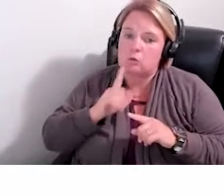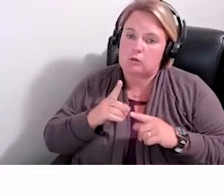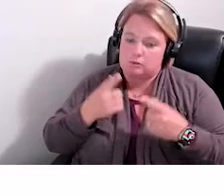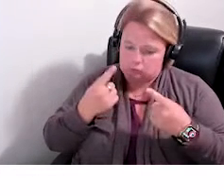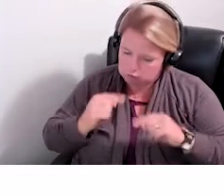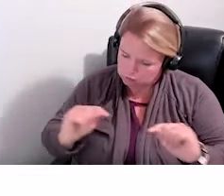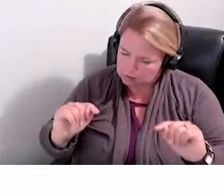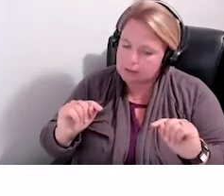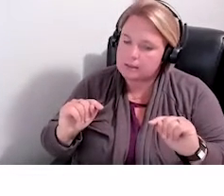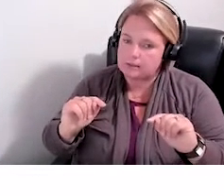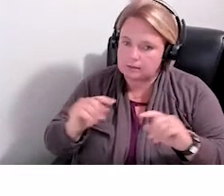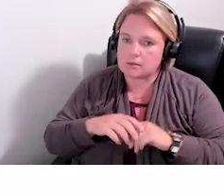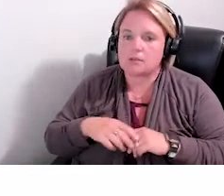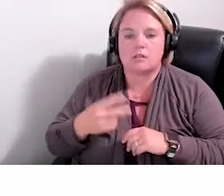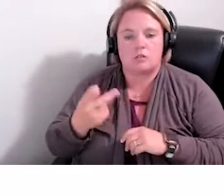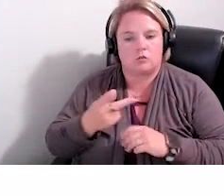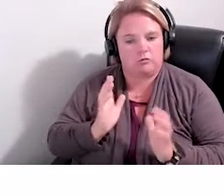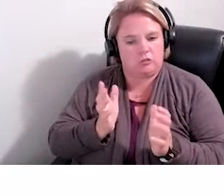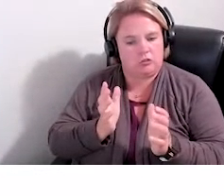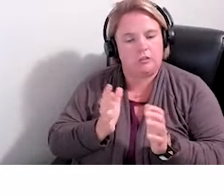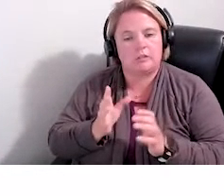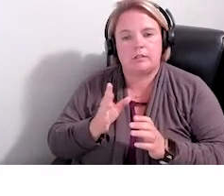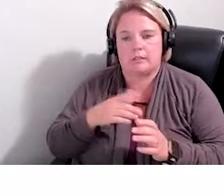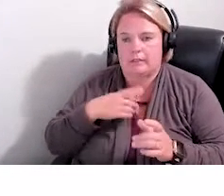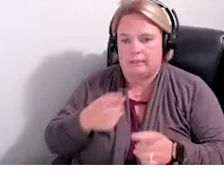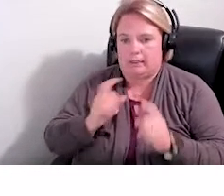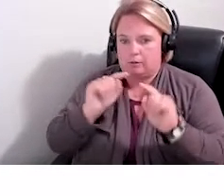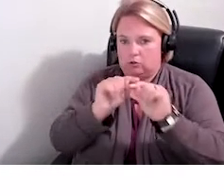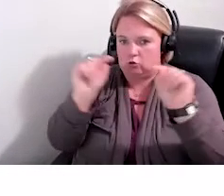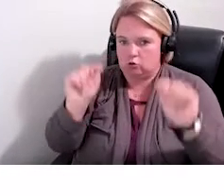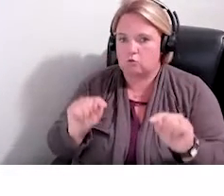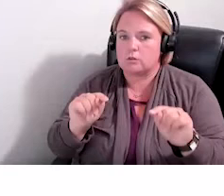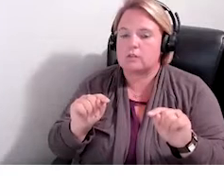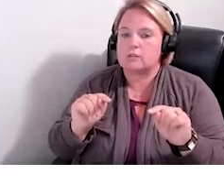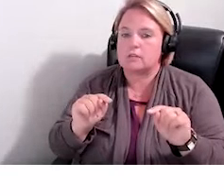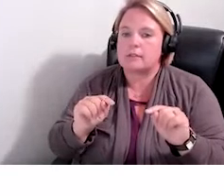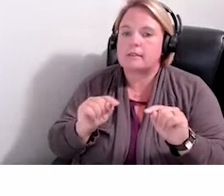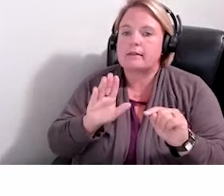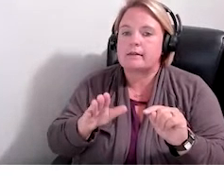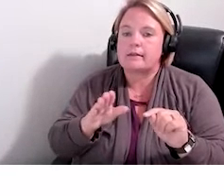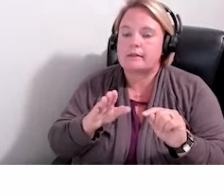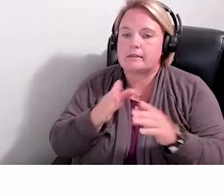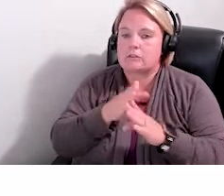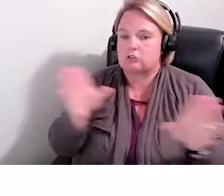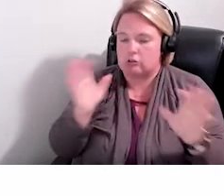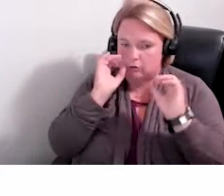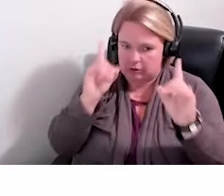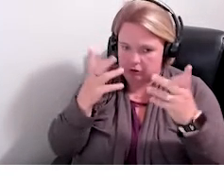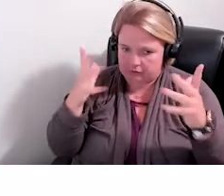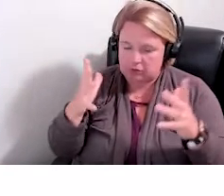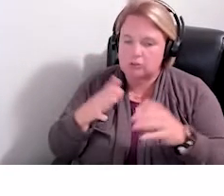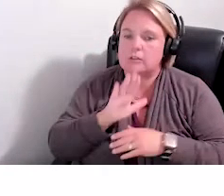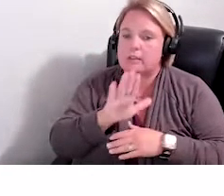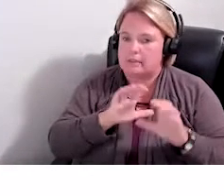He knew we did some talking. He provided me with some transcripts. He was almost done with all of his general education. He did very well in